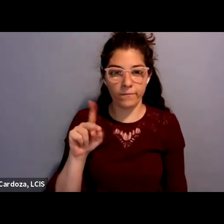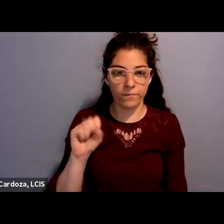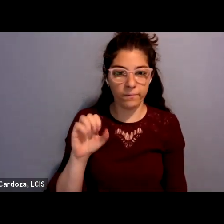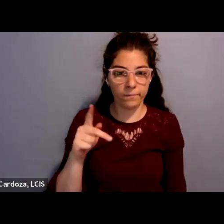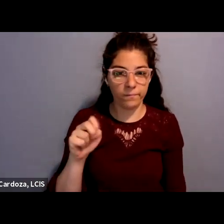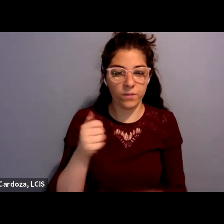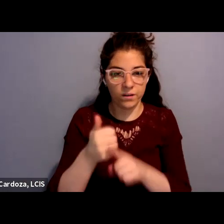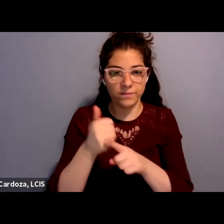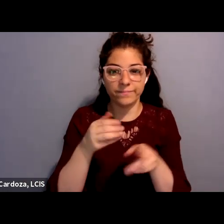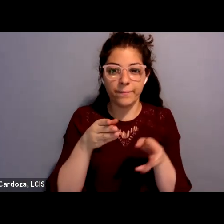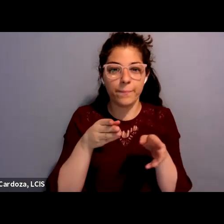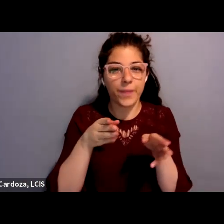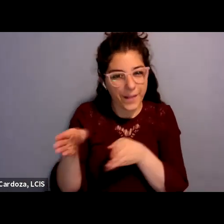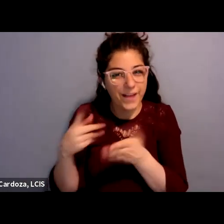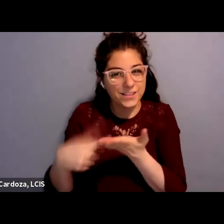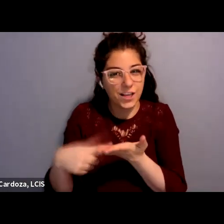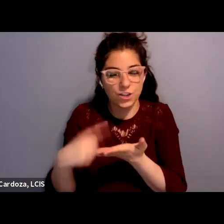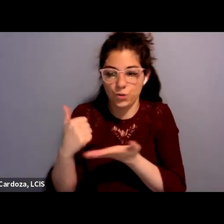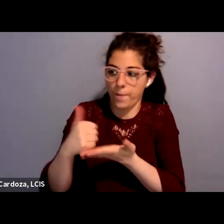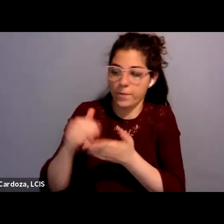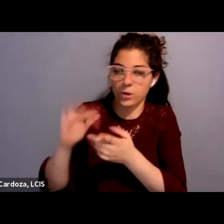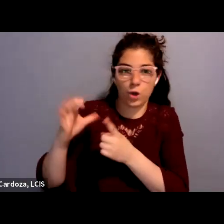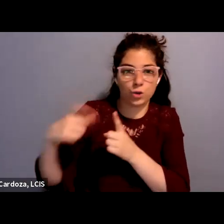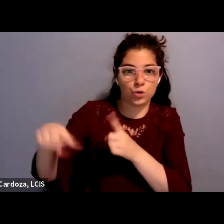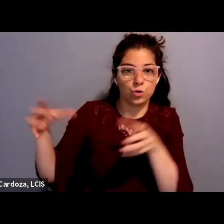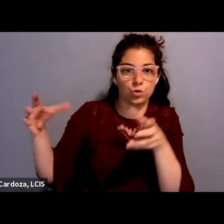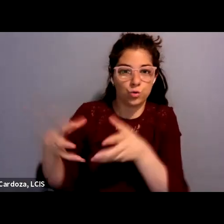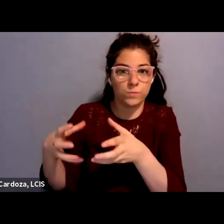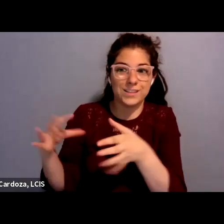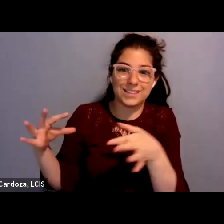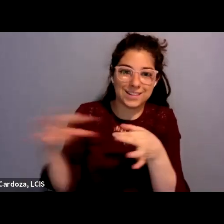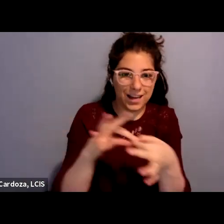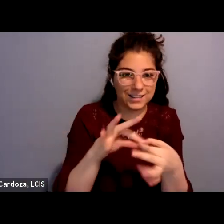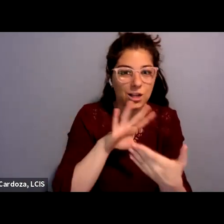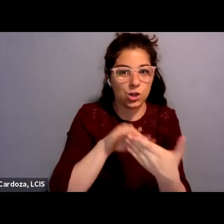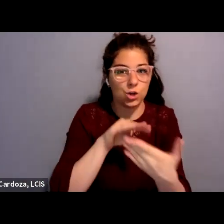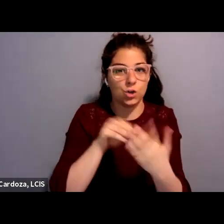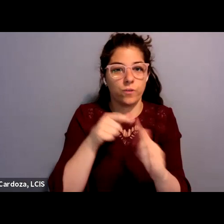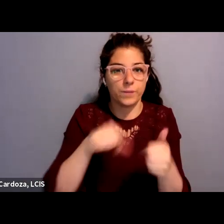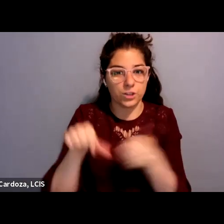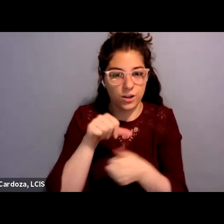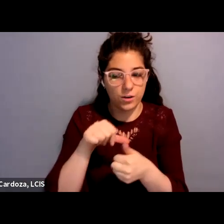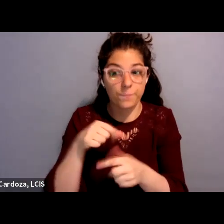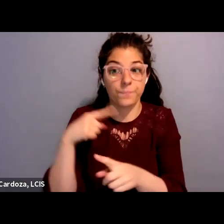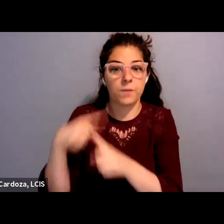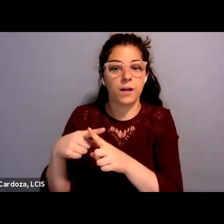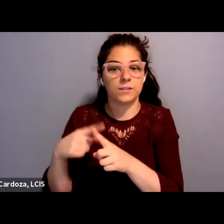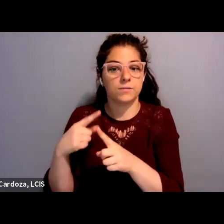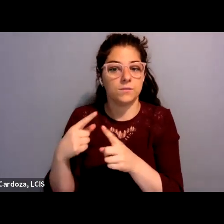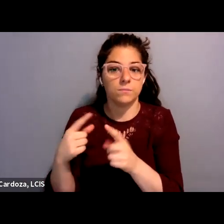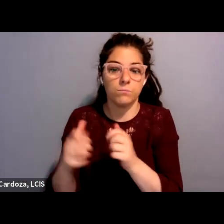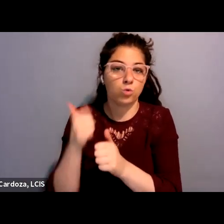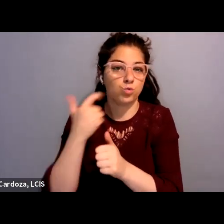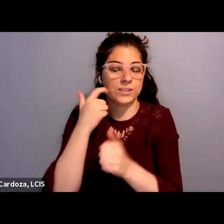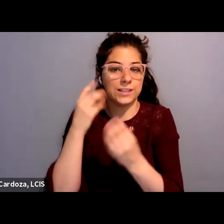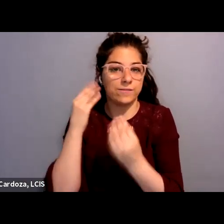planned discussions intended to help cultural groups connect with and learn from one another, as well as to get the latest information from